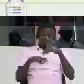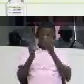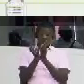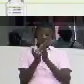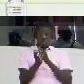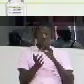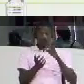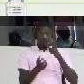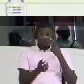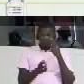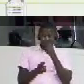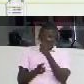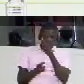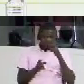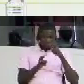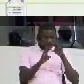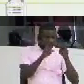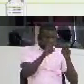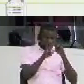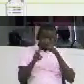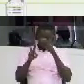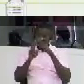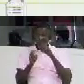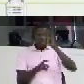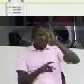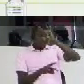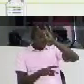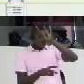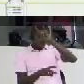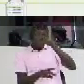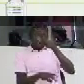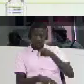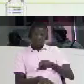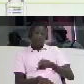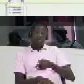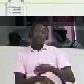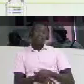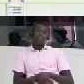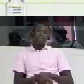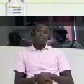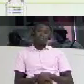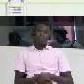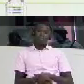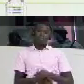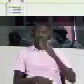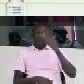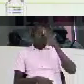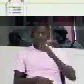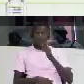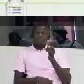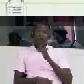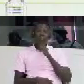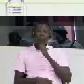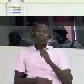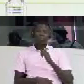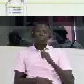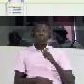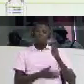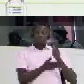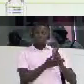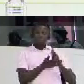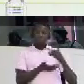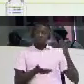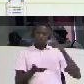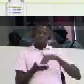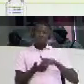fish out the witches or wizards here. Okay. Thank you very much, Mr. Witness. We have come to the break